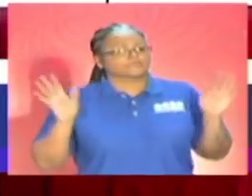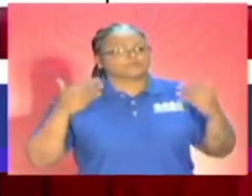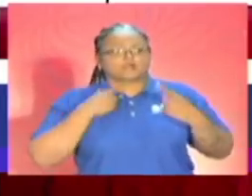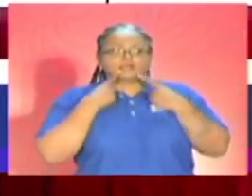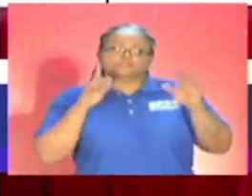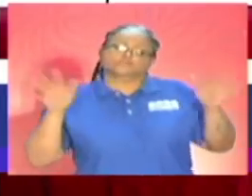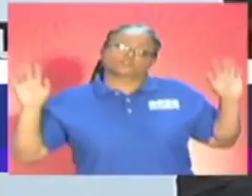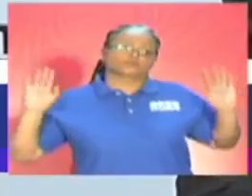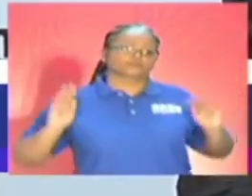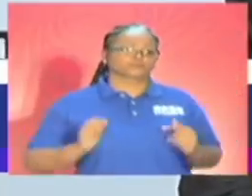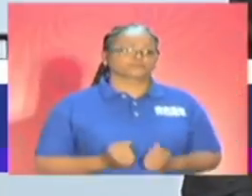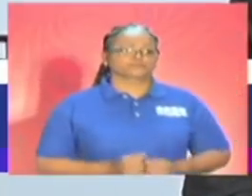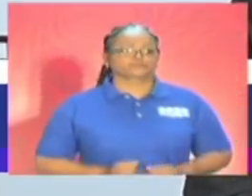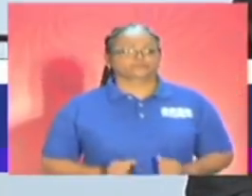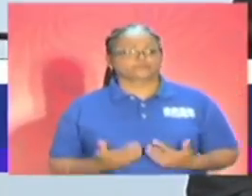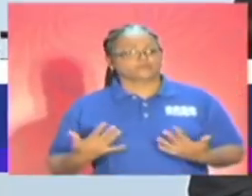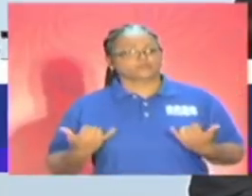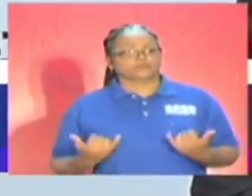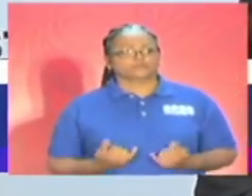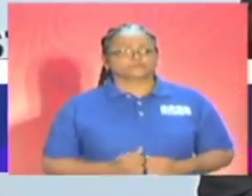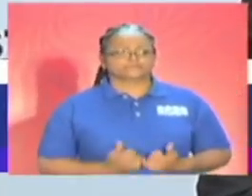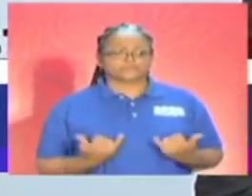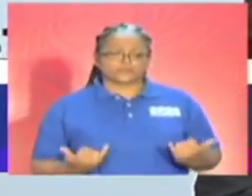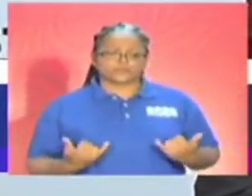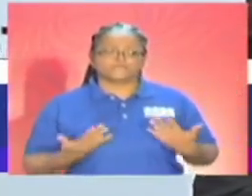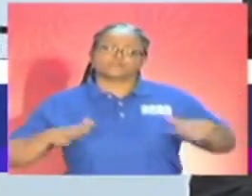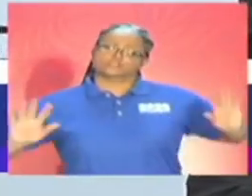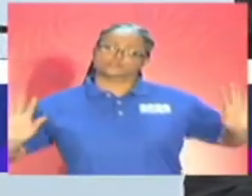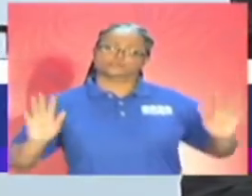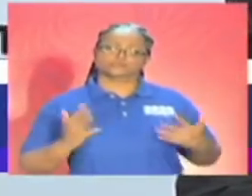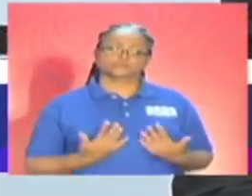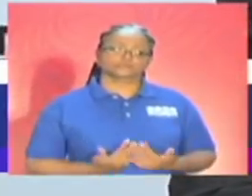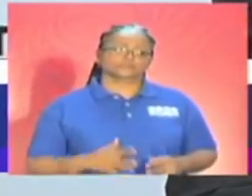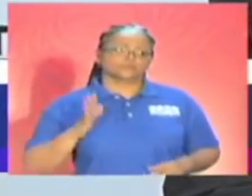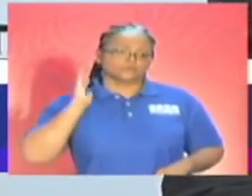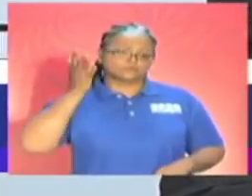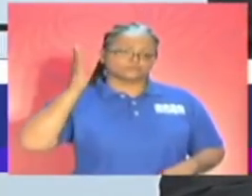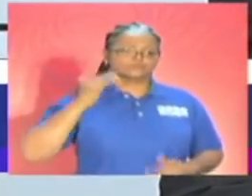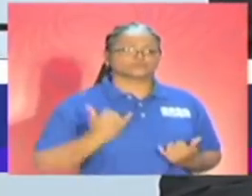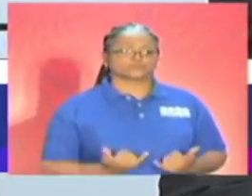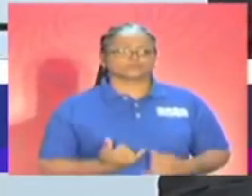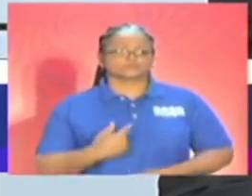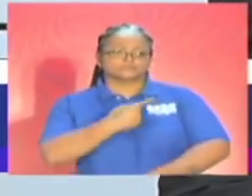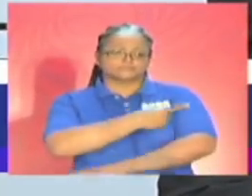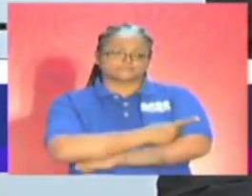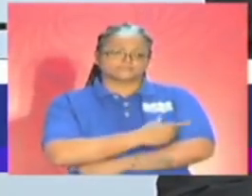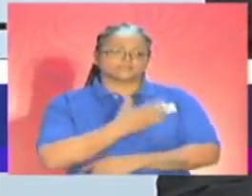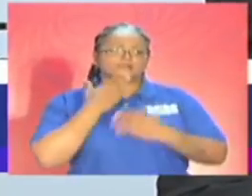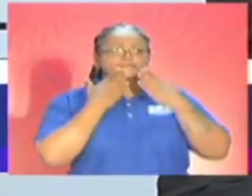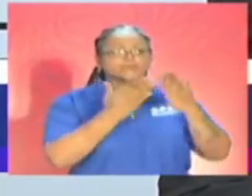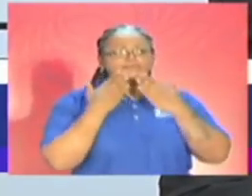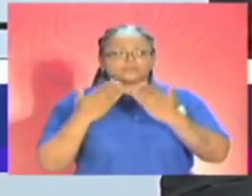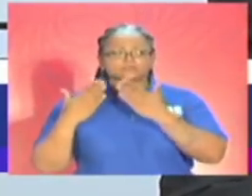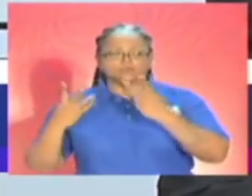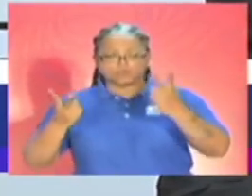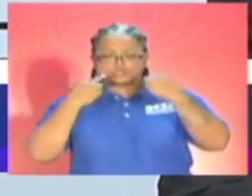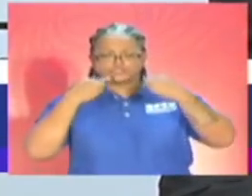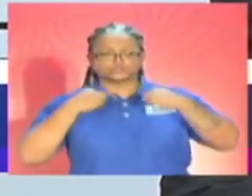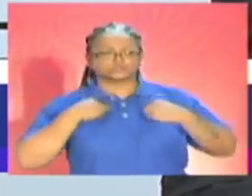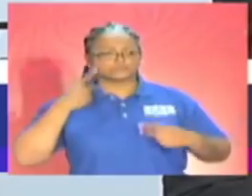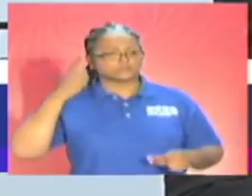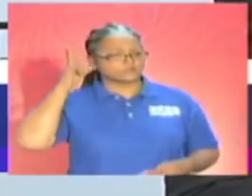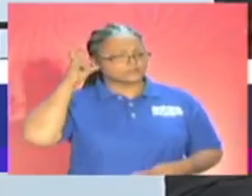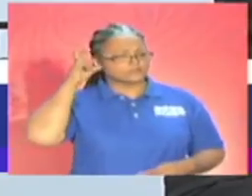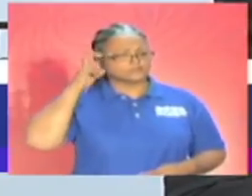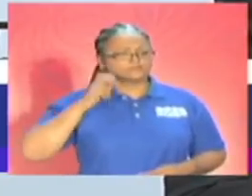media conference. A special thanks to our panelists, media representatives, and you, our viewing and listening public, for